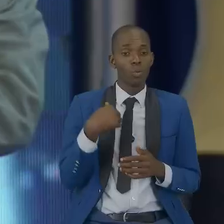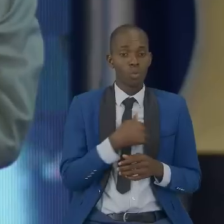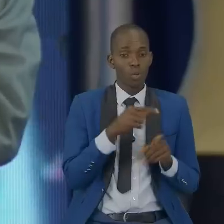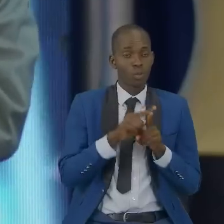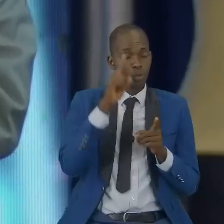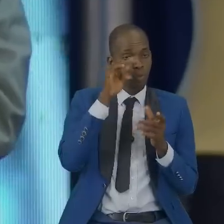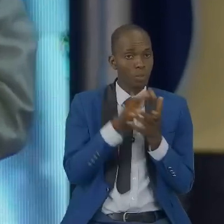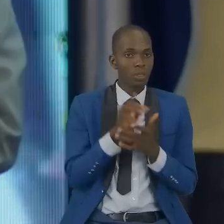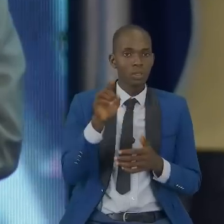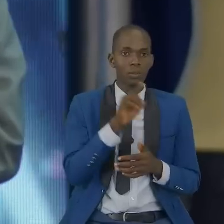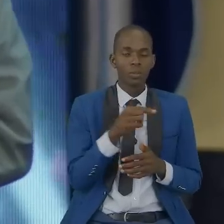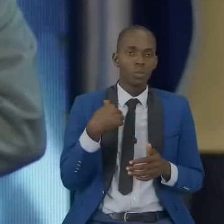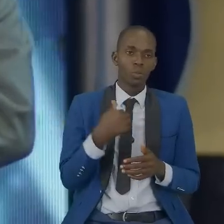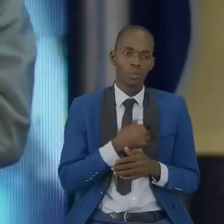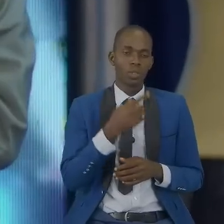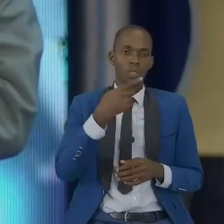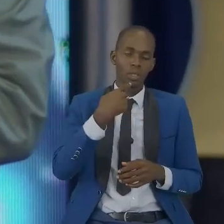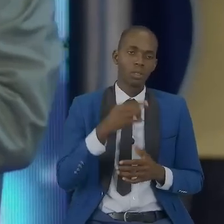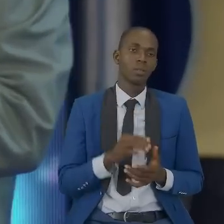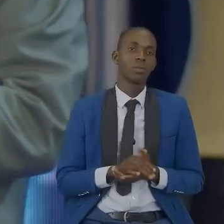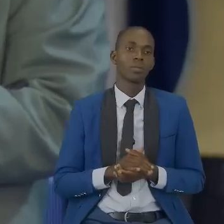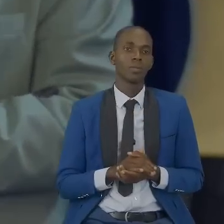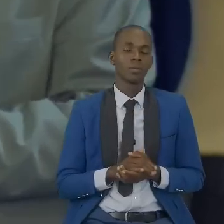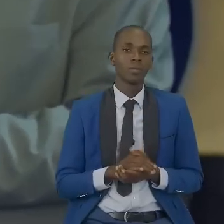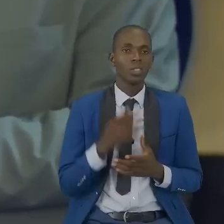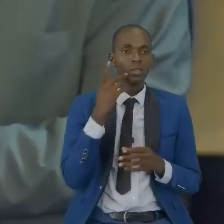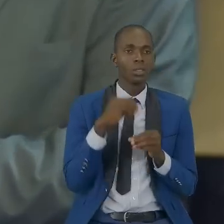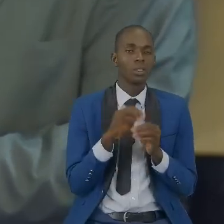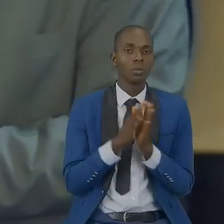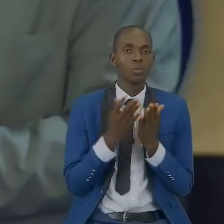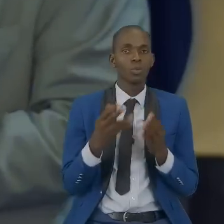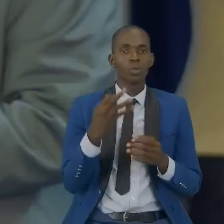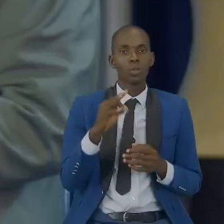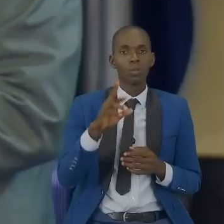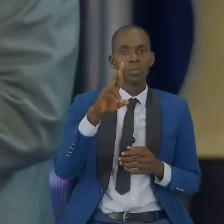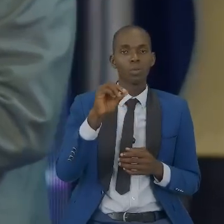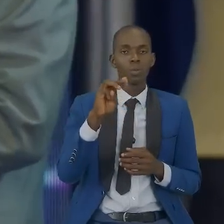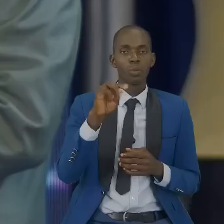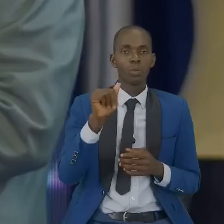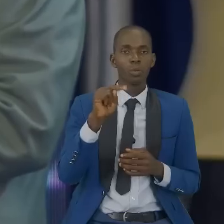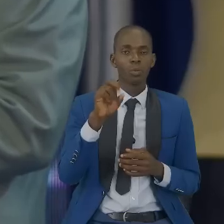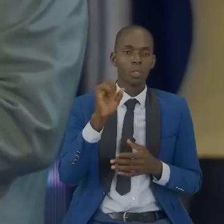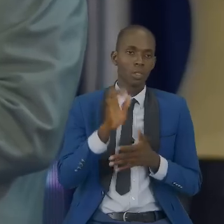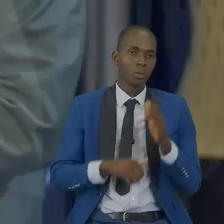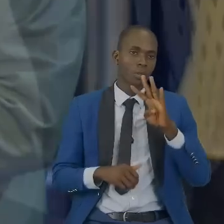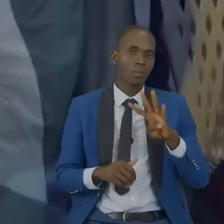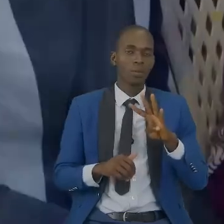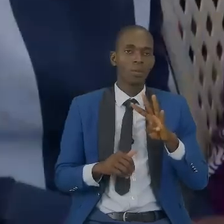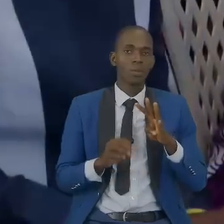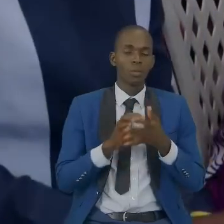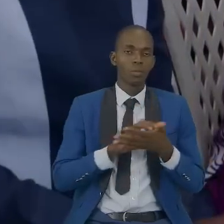therefore we speak. Look at Romans chapter 4, and we're looking at